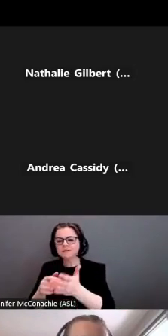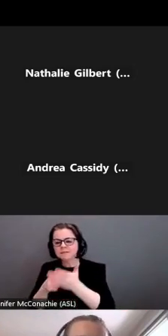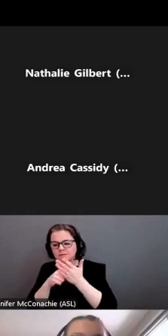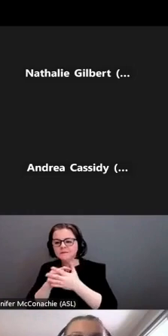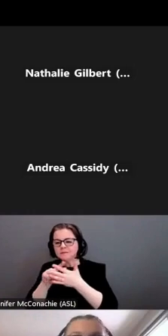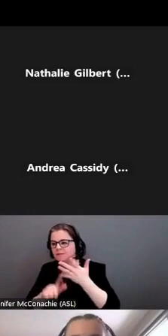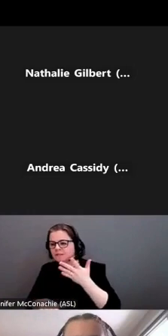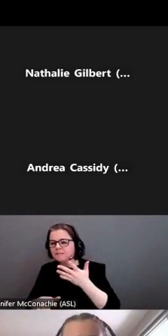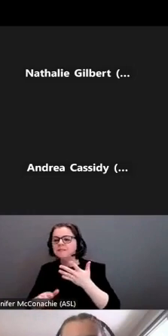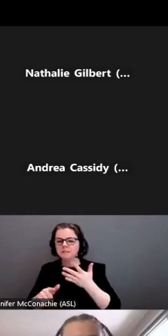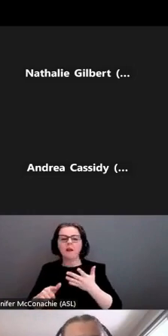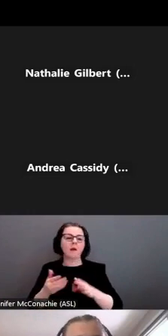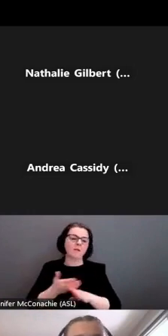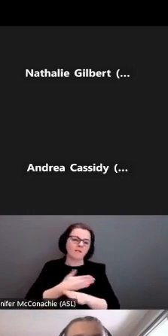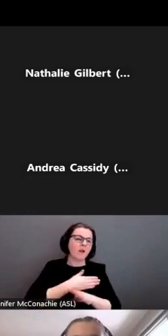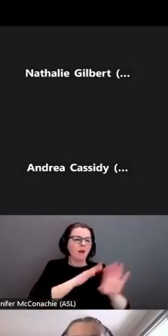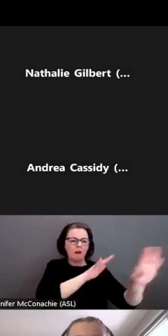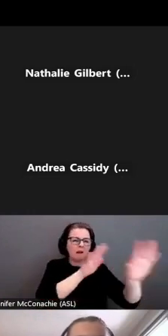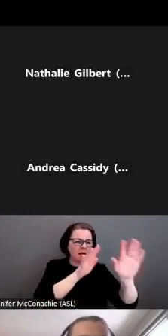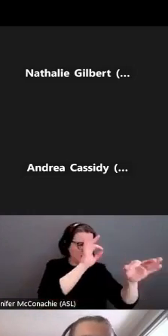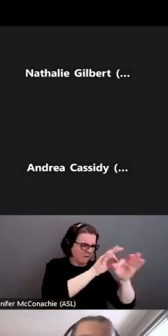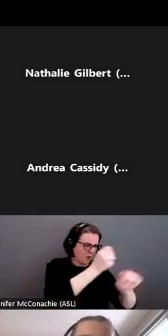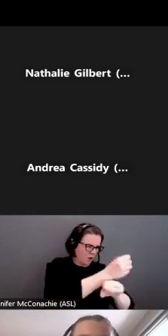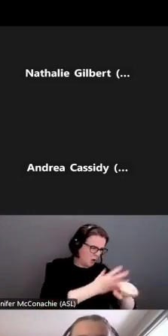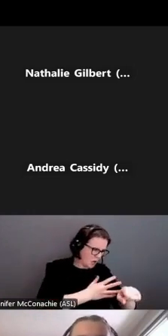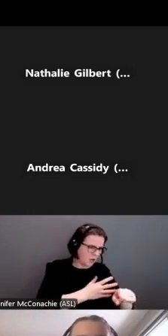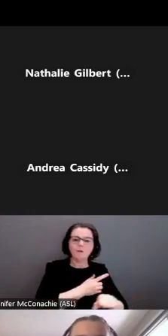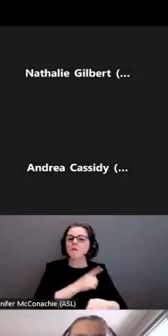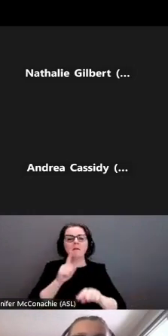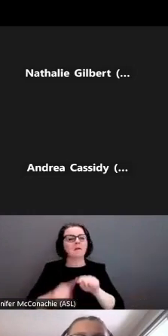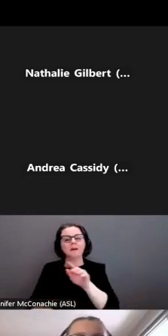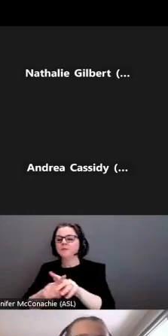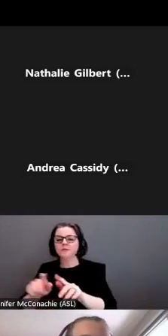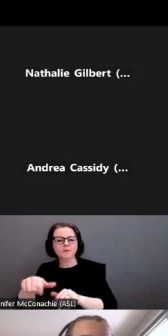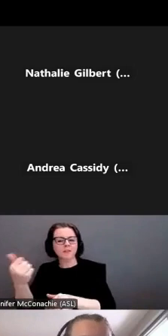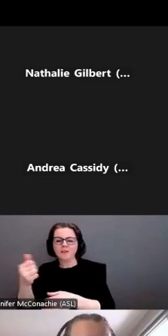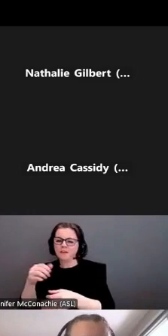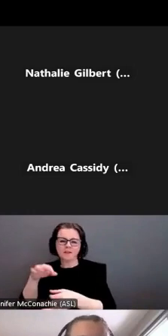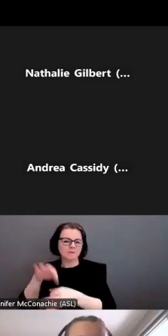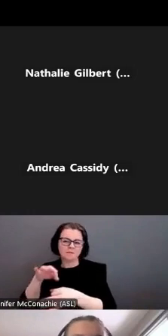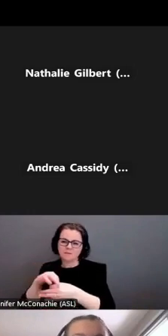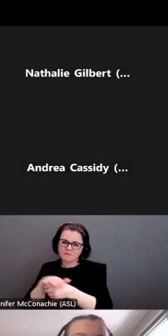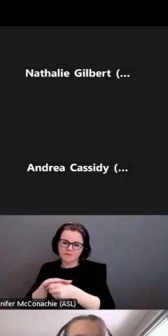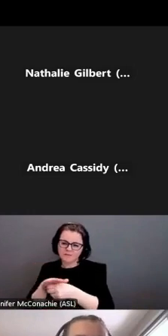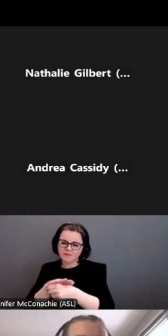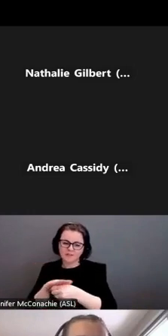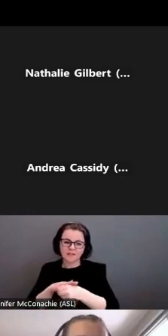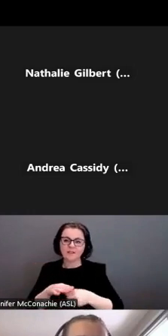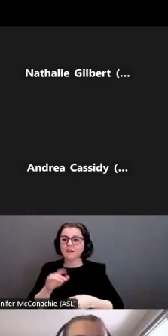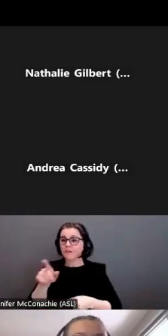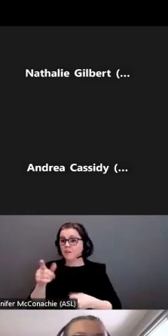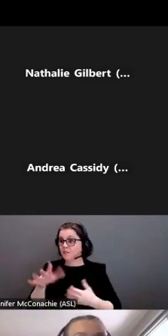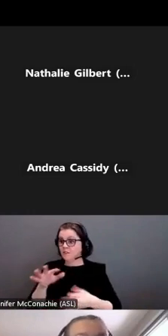station. When you go in to vote, they note that you have voted there, and therefore you are unable to vote a second